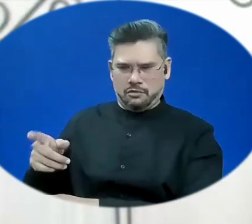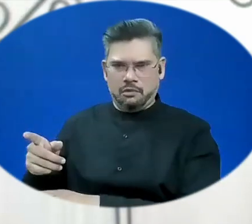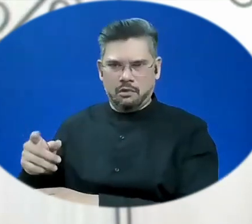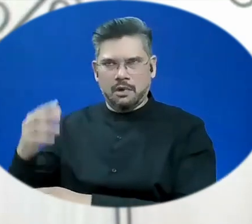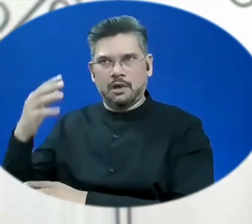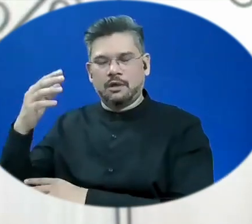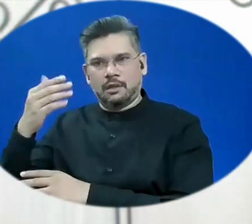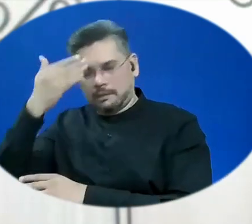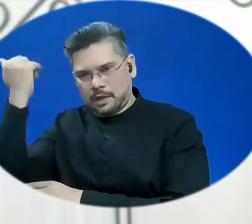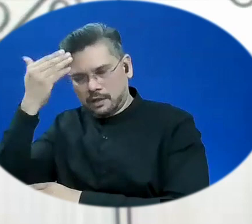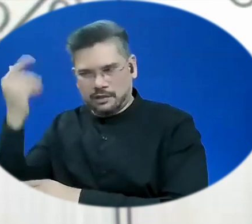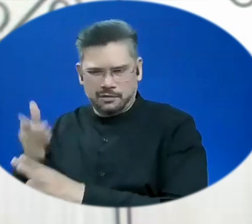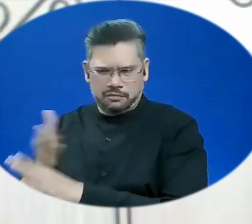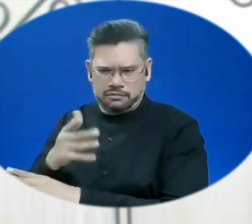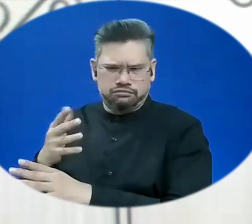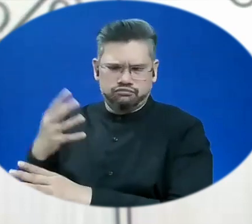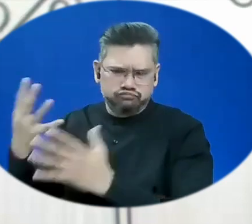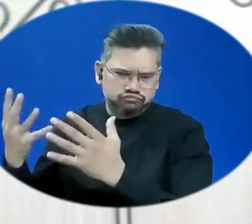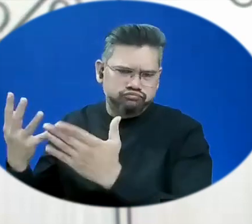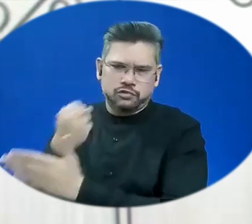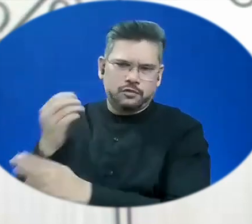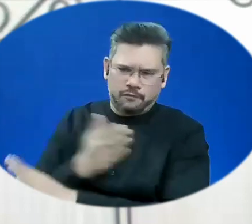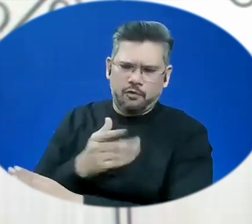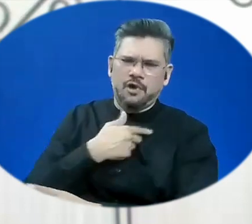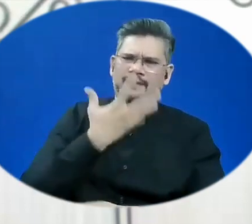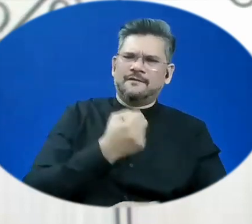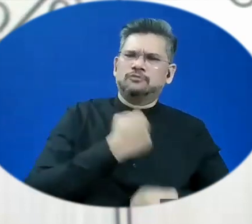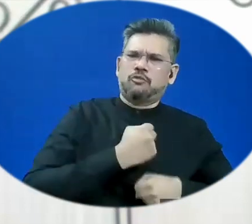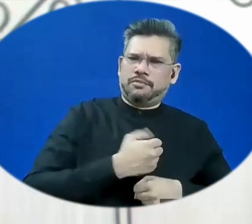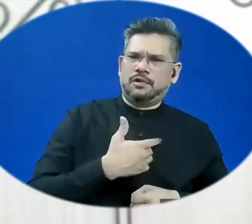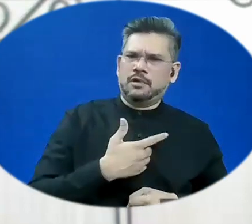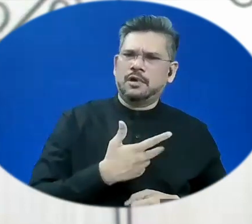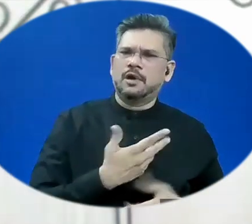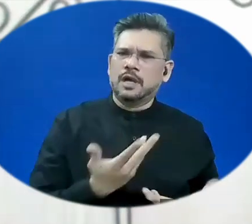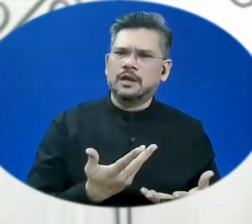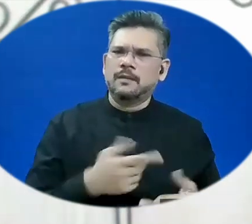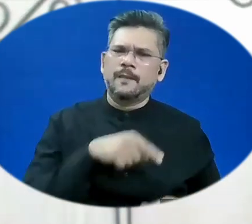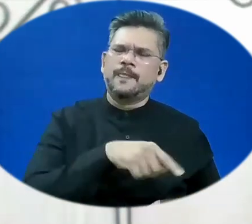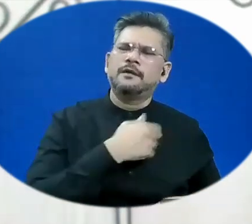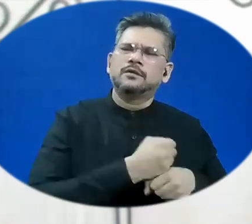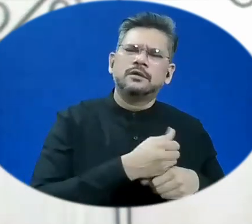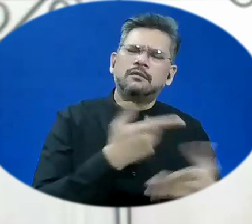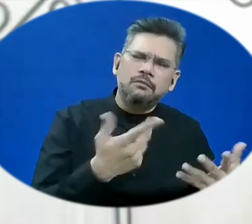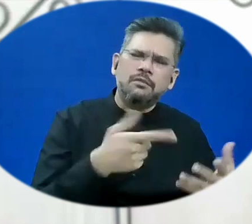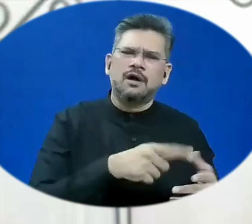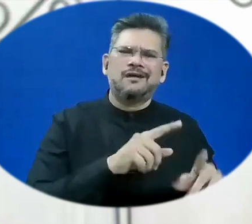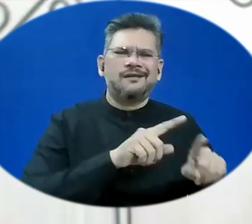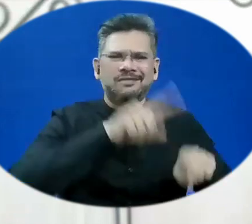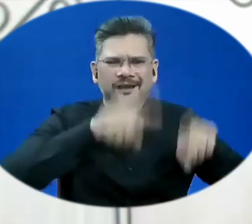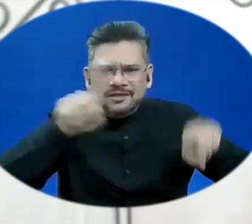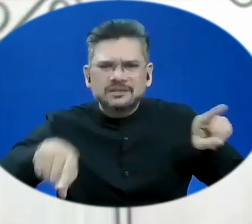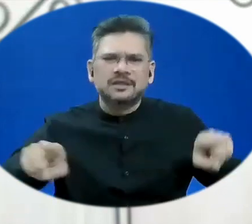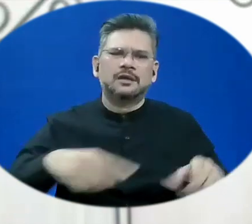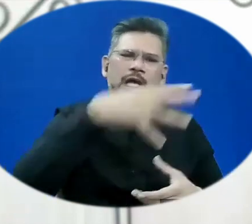because I didn't have a job. I had a career. So my career was talking about diversity and inclusion, and I was